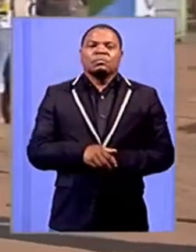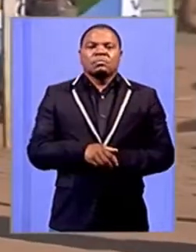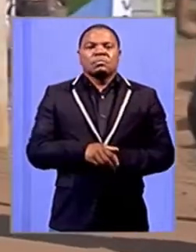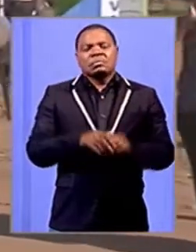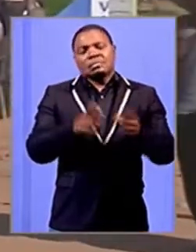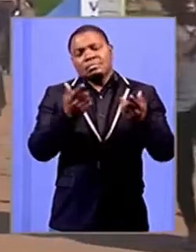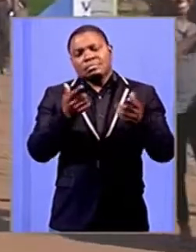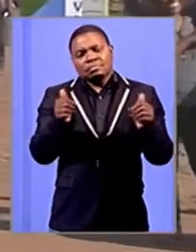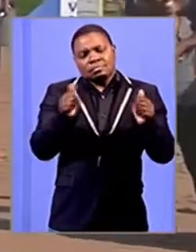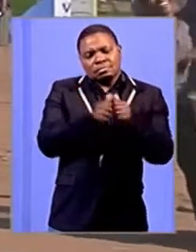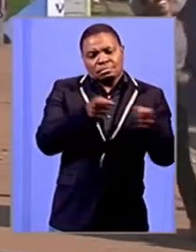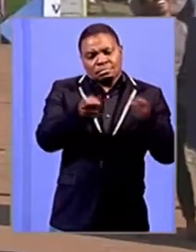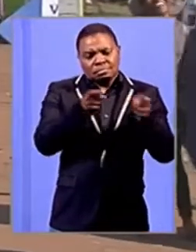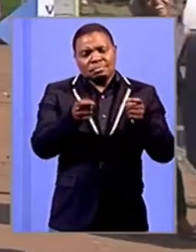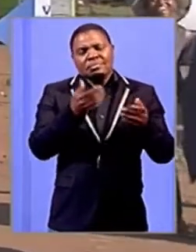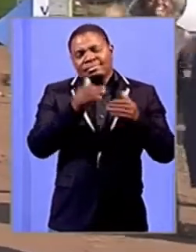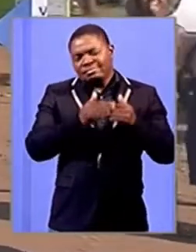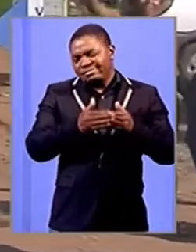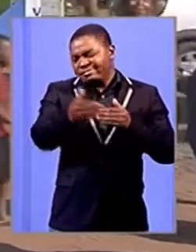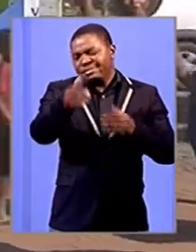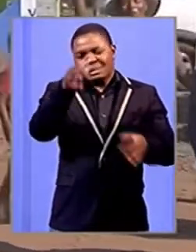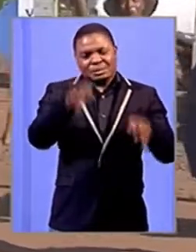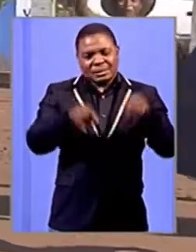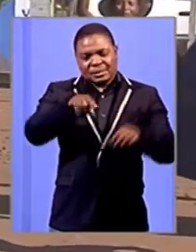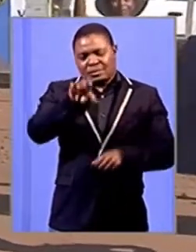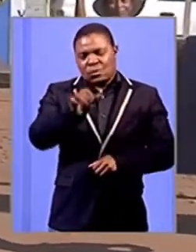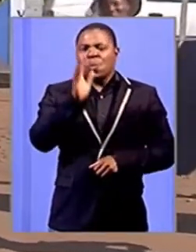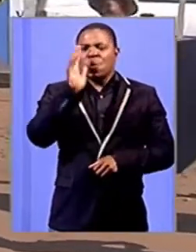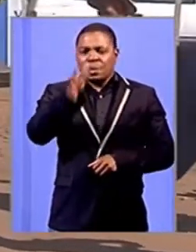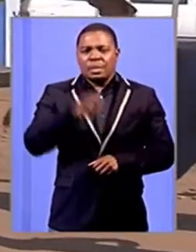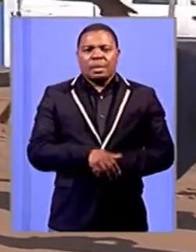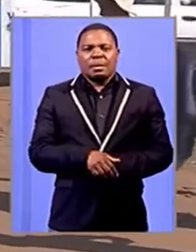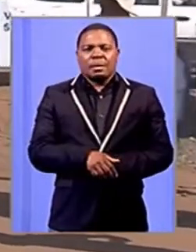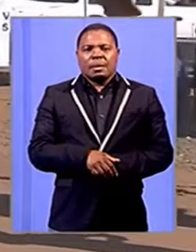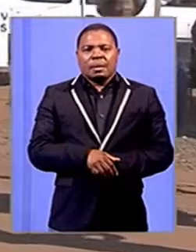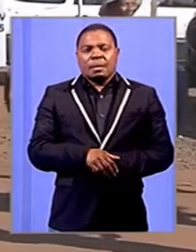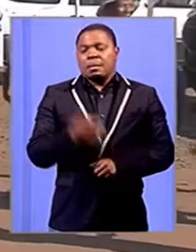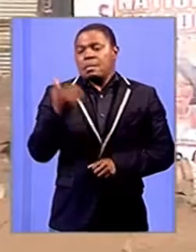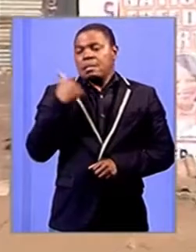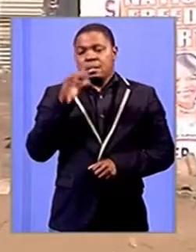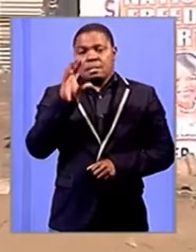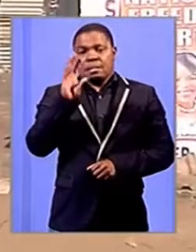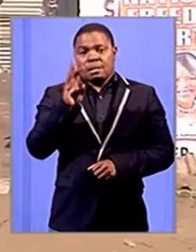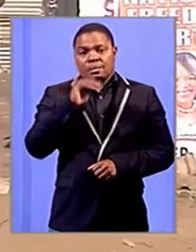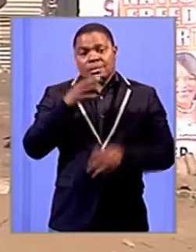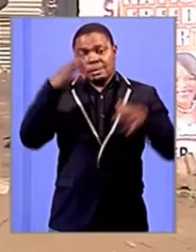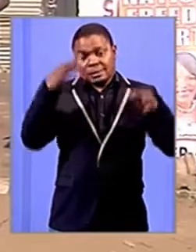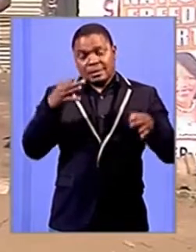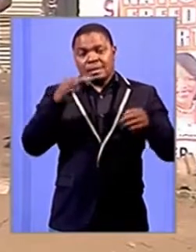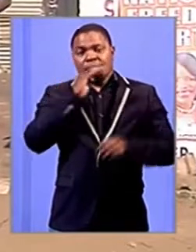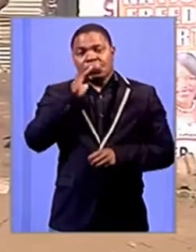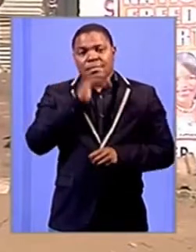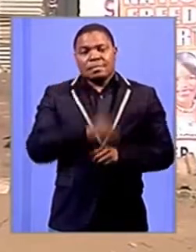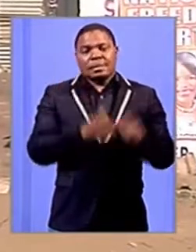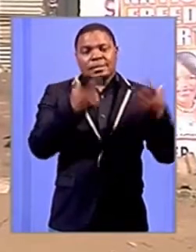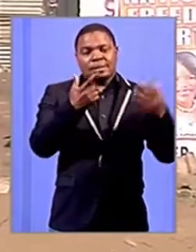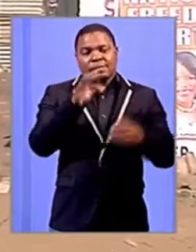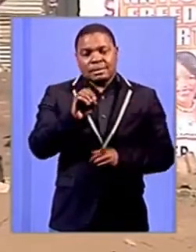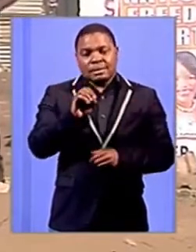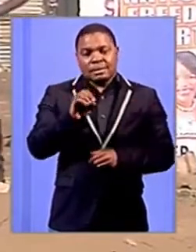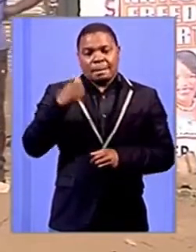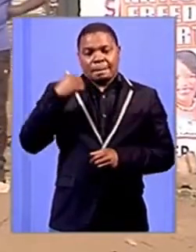mefuta ena ya puso e tlo ba tlwaelo dipolitiking tsa naha. Ho latela sephetho sa ka Labone ke bo masepala ba 70 ka